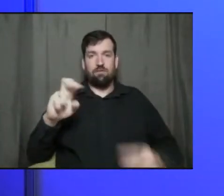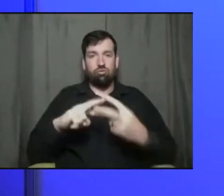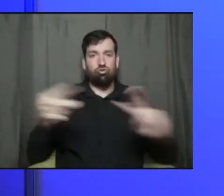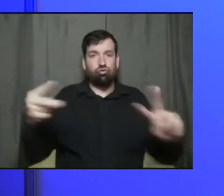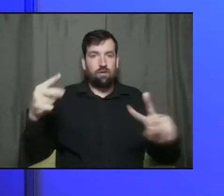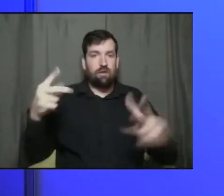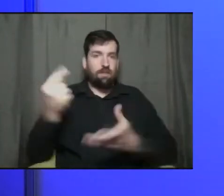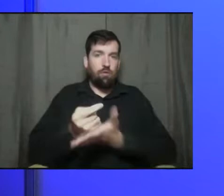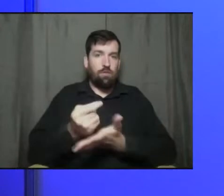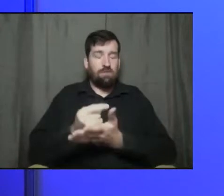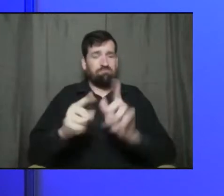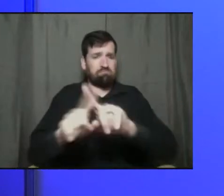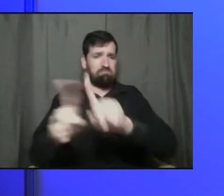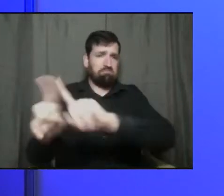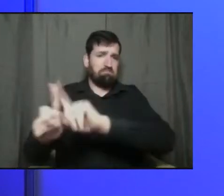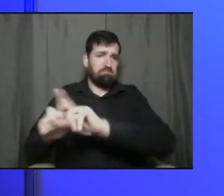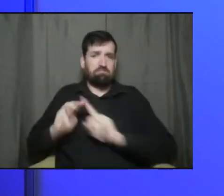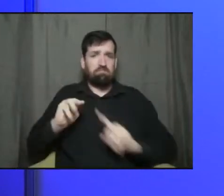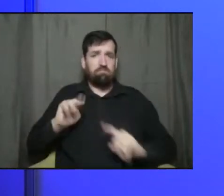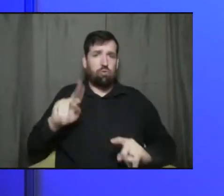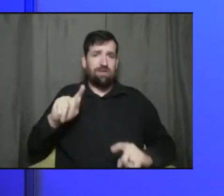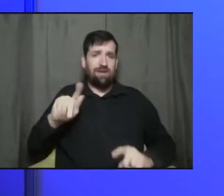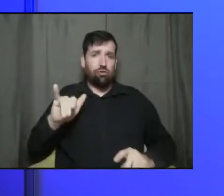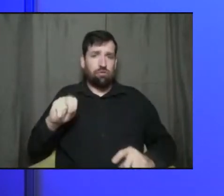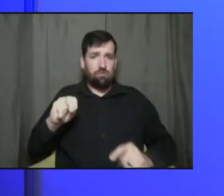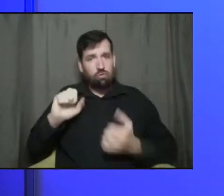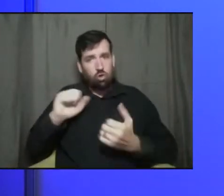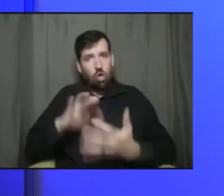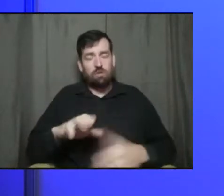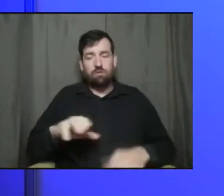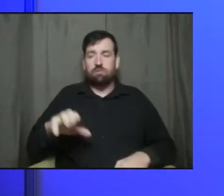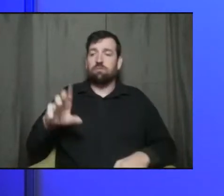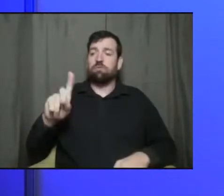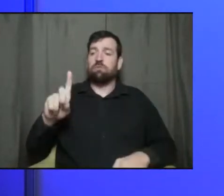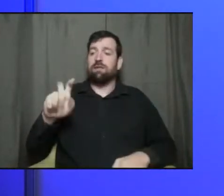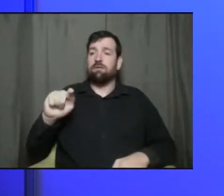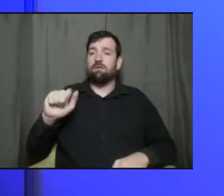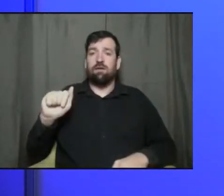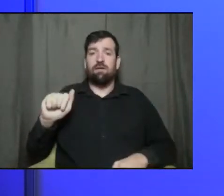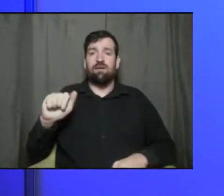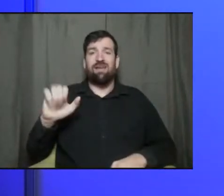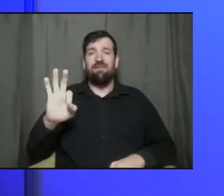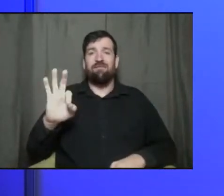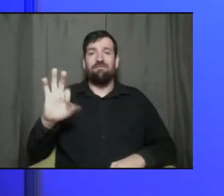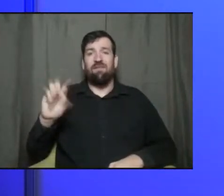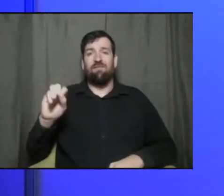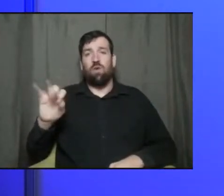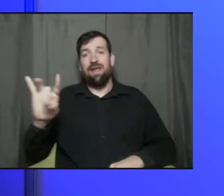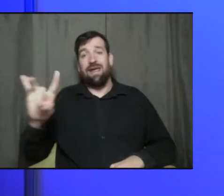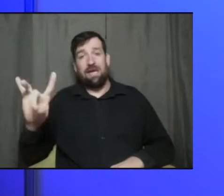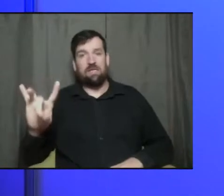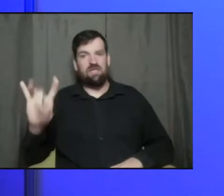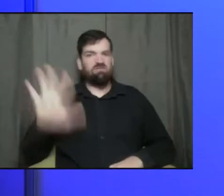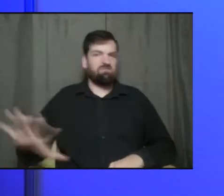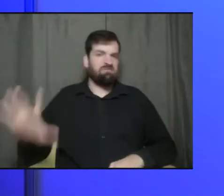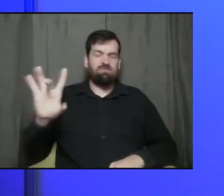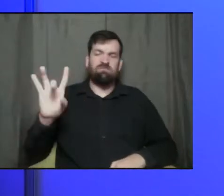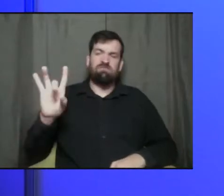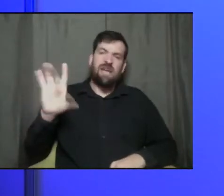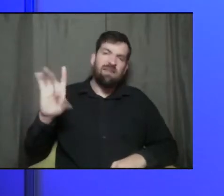different mutations that cause CF. Why this Delta F508 mutation is the most common one in about 90% of people or so, 85 to 90% of